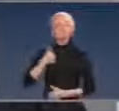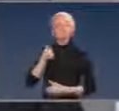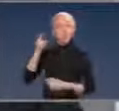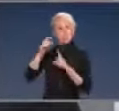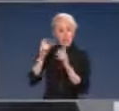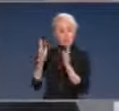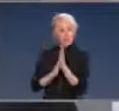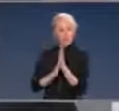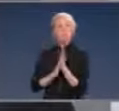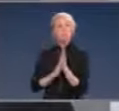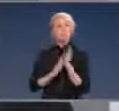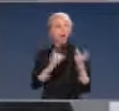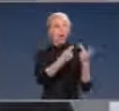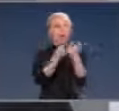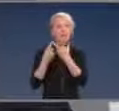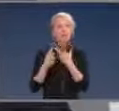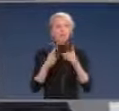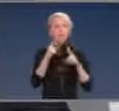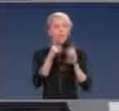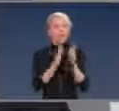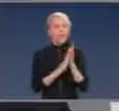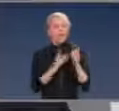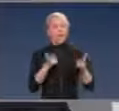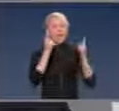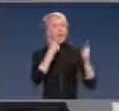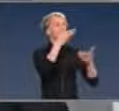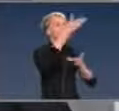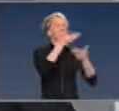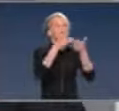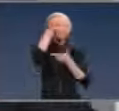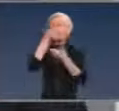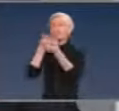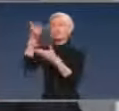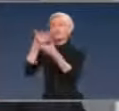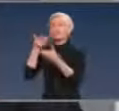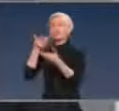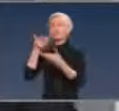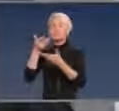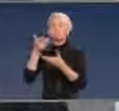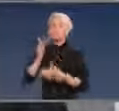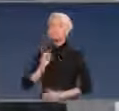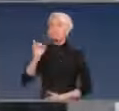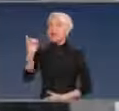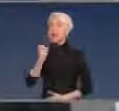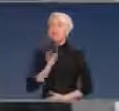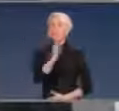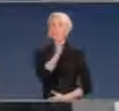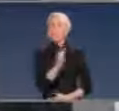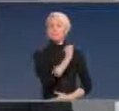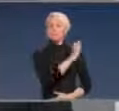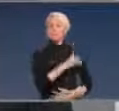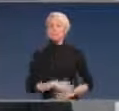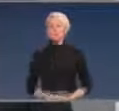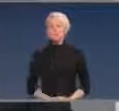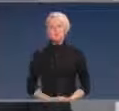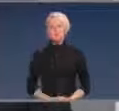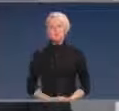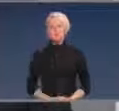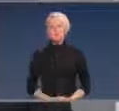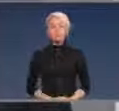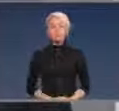night as well. One of the key challenges we all have is whether we're Prime Ministers, Premiers, Chief Ministers, you've got to